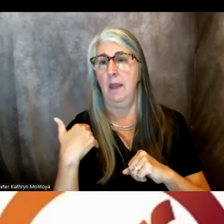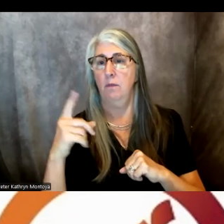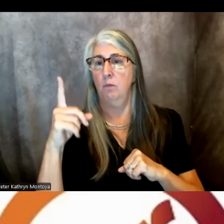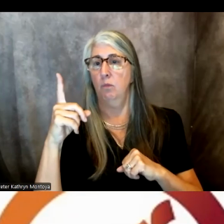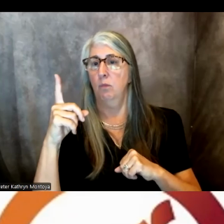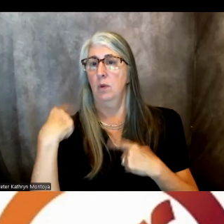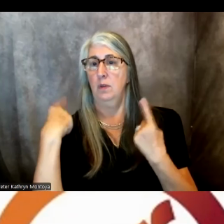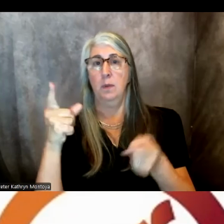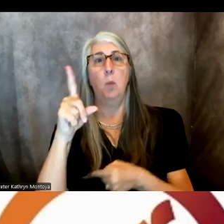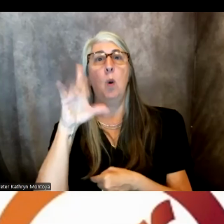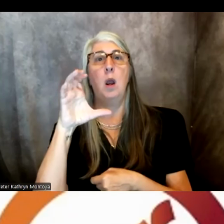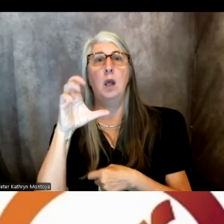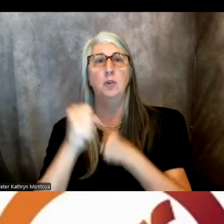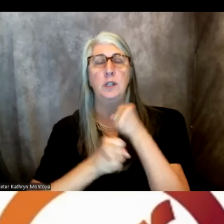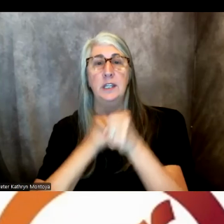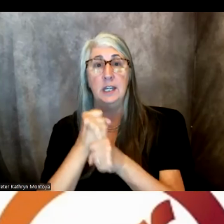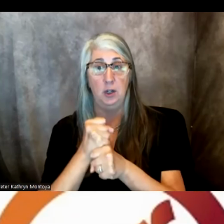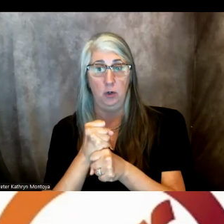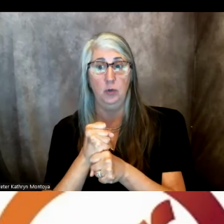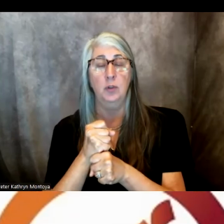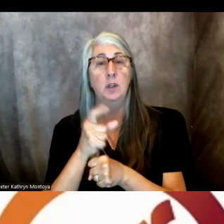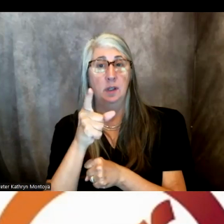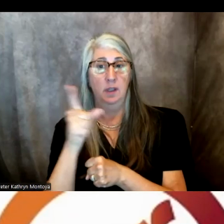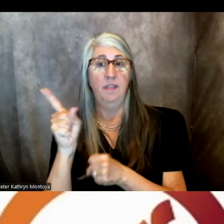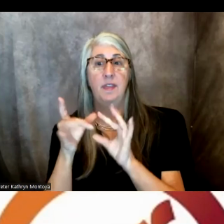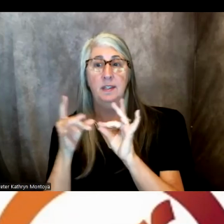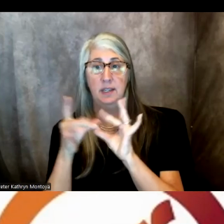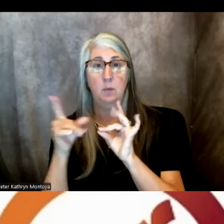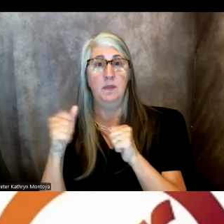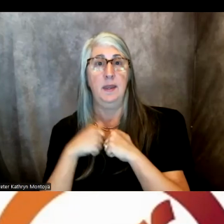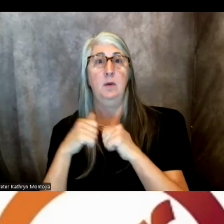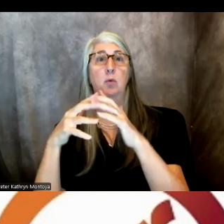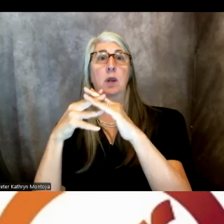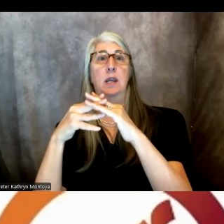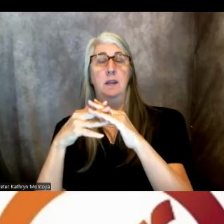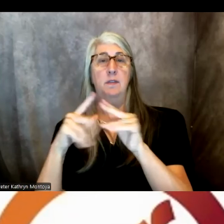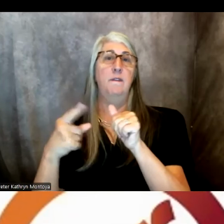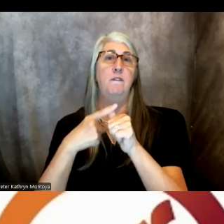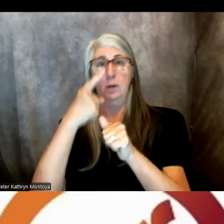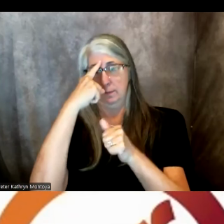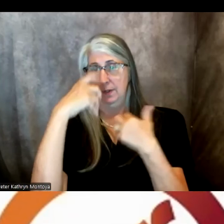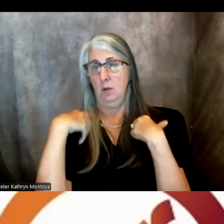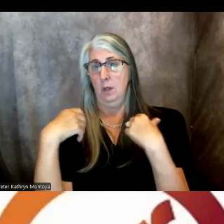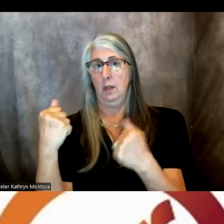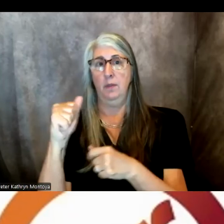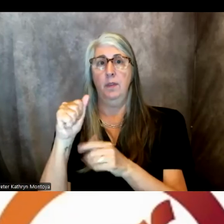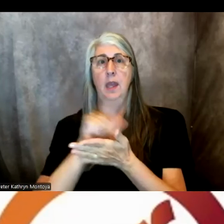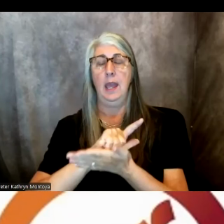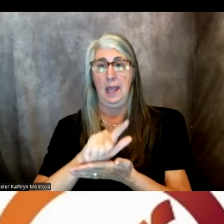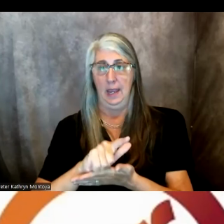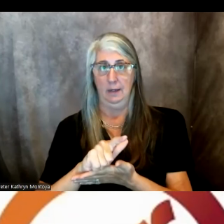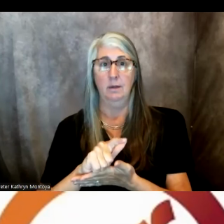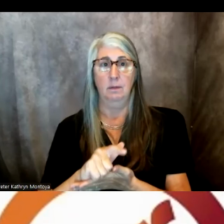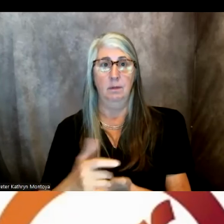years between when they created their first Mental Health Act and they updated it. So that